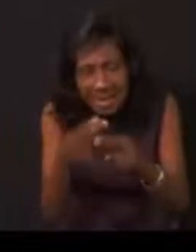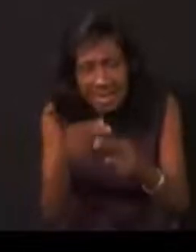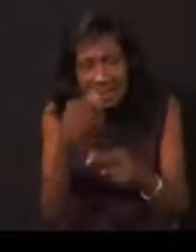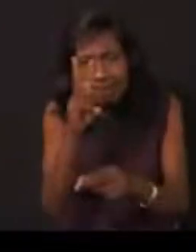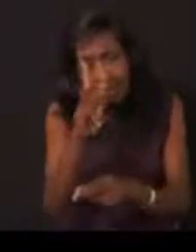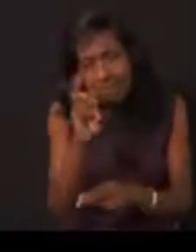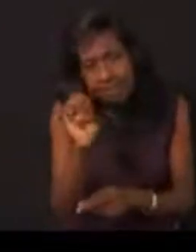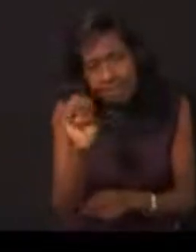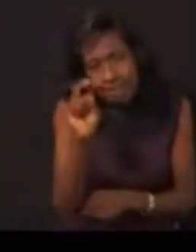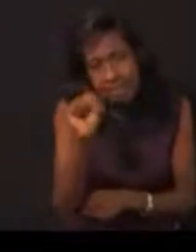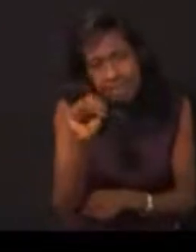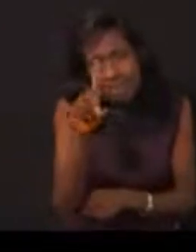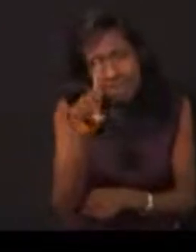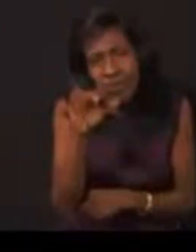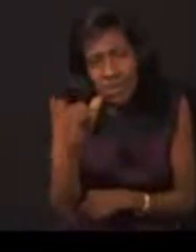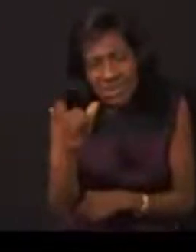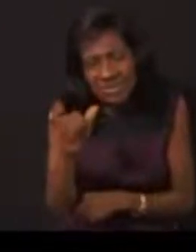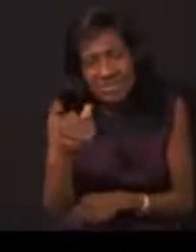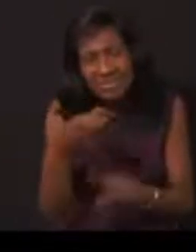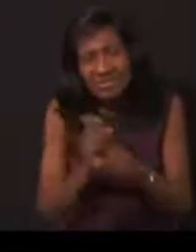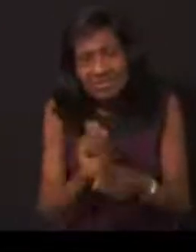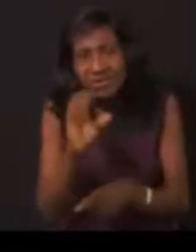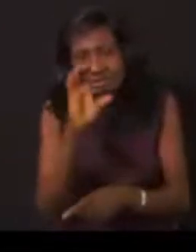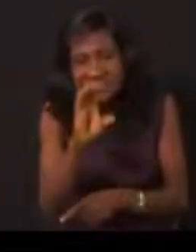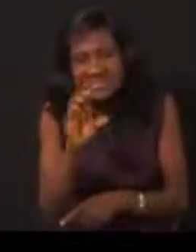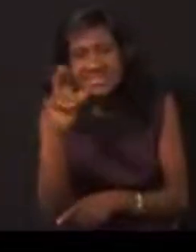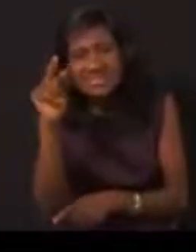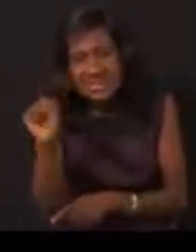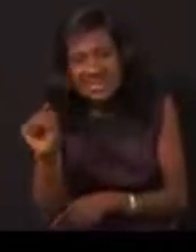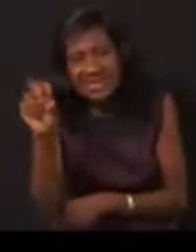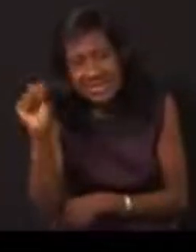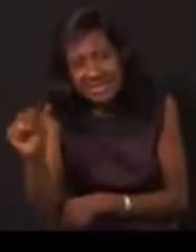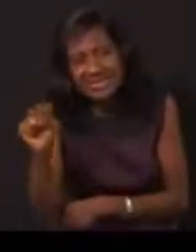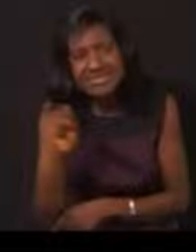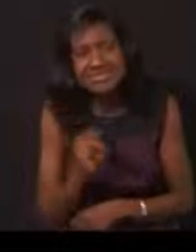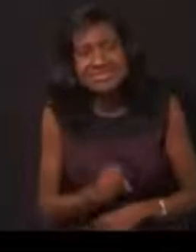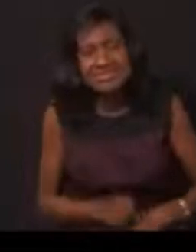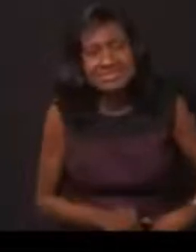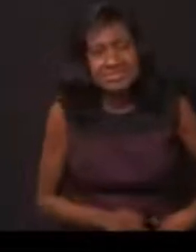Hi, Donna. Thank you. Hello, everybody. Sorry I can't see you, but I'm sure you all look great.